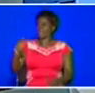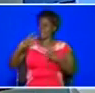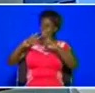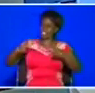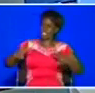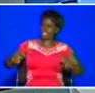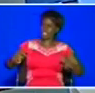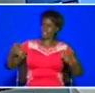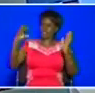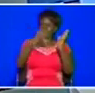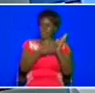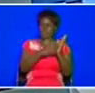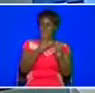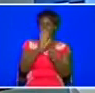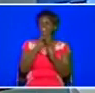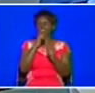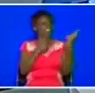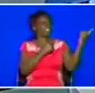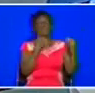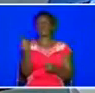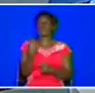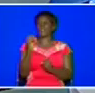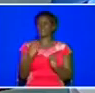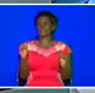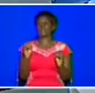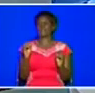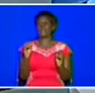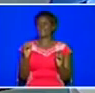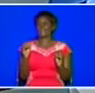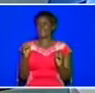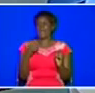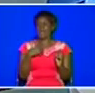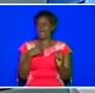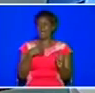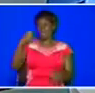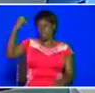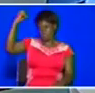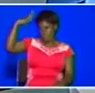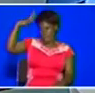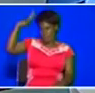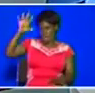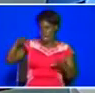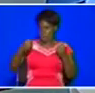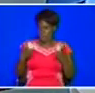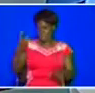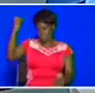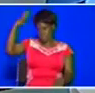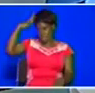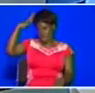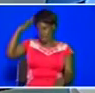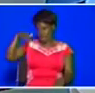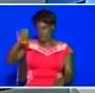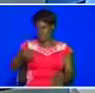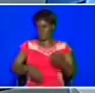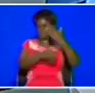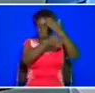Shundu, posting a number of them. It's not just this one. It's the claims on energy. We've also looked at energy, how much power in megawatts they have added